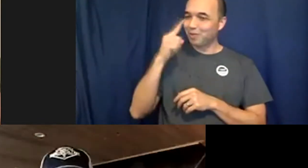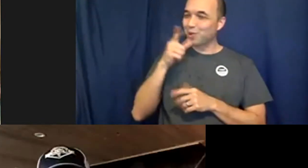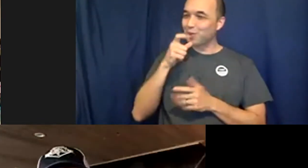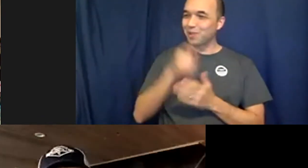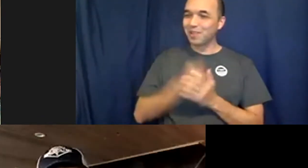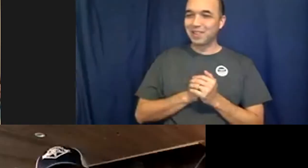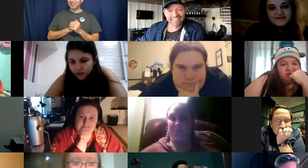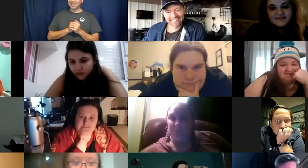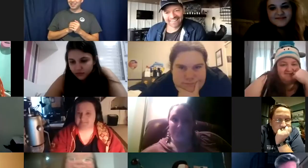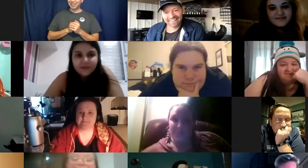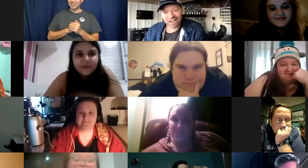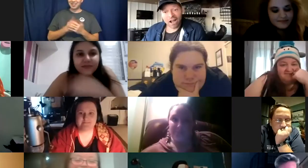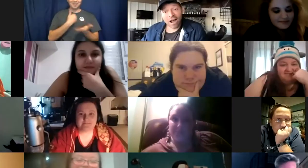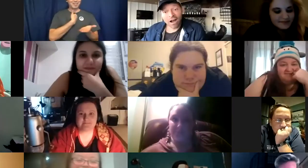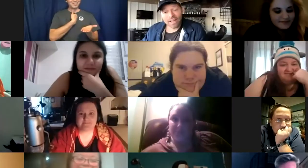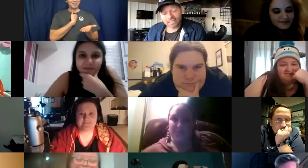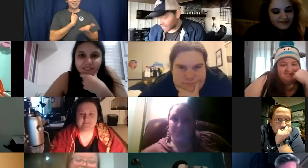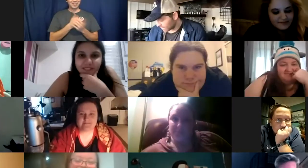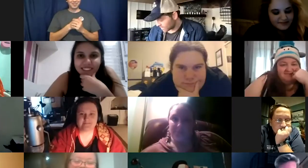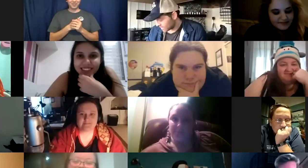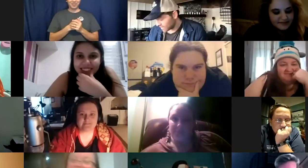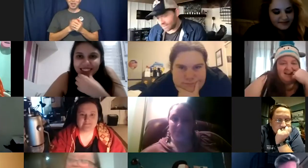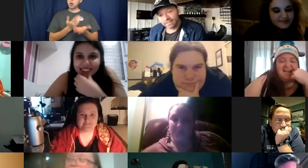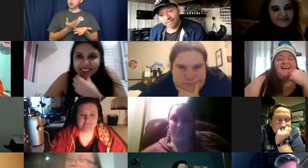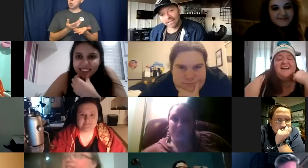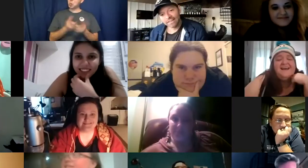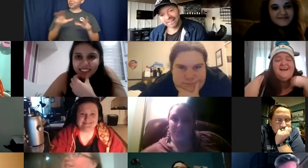Yeah, that's what I thought you meant. Yeah.